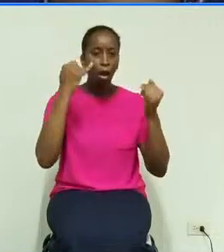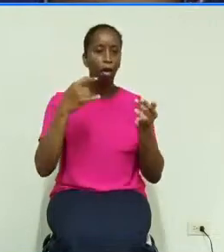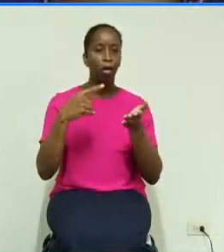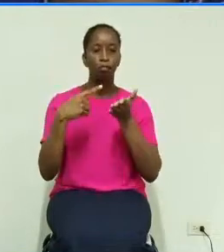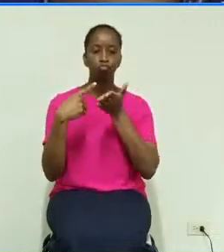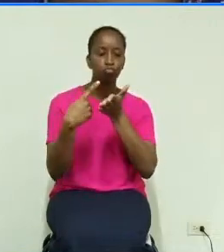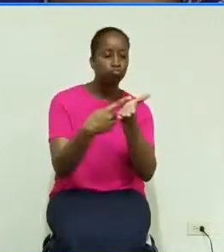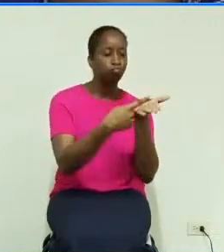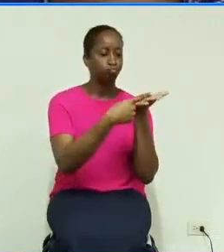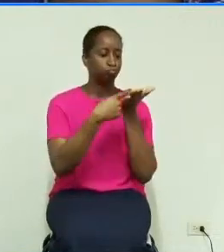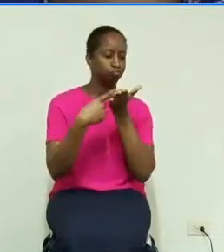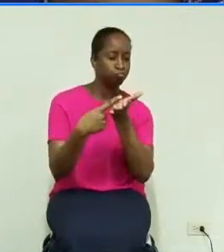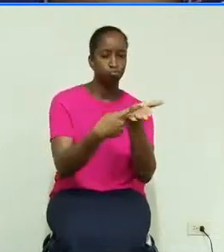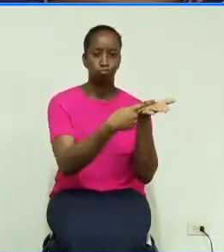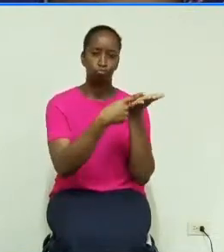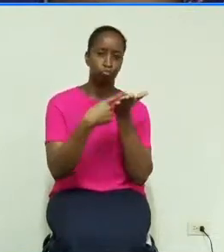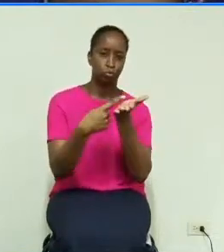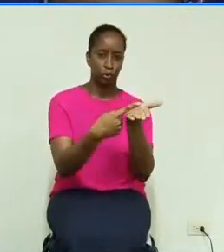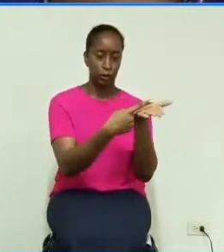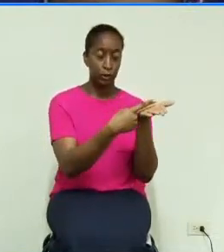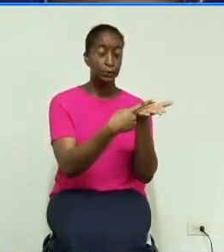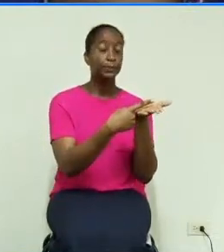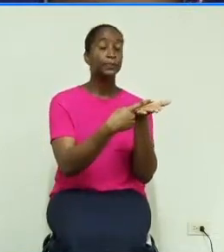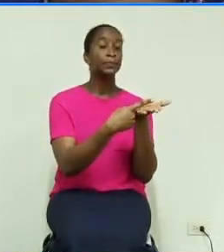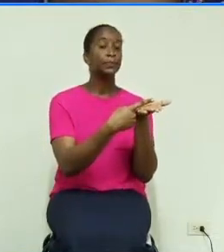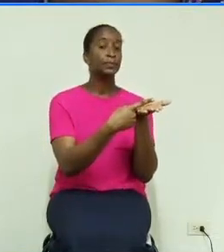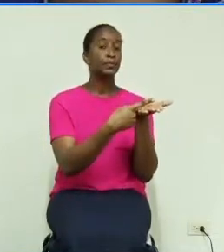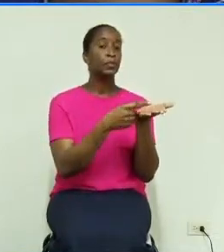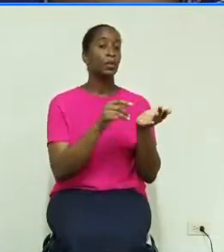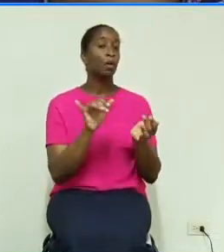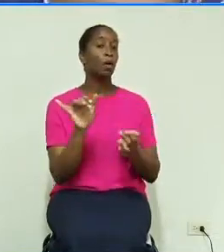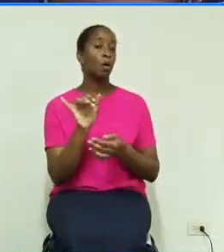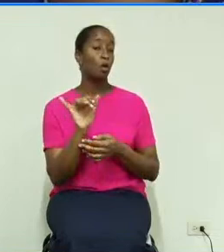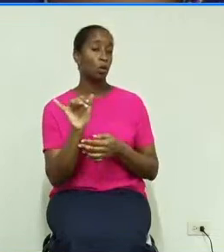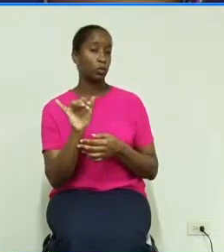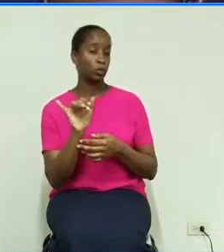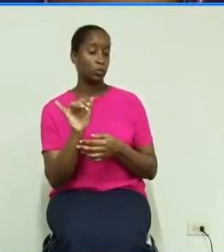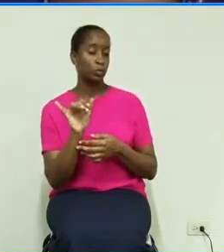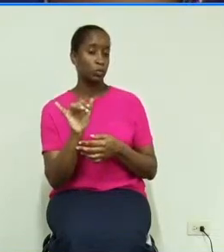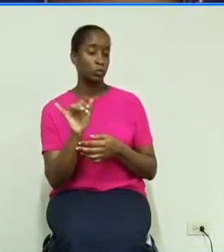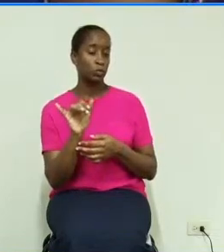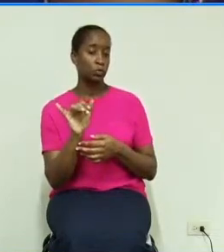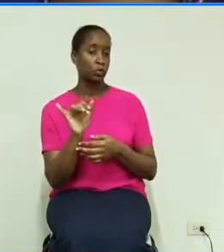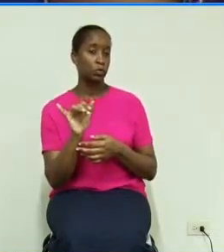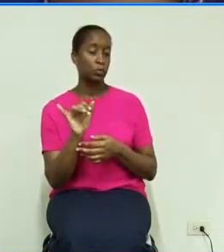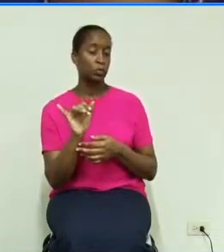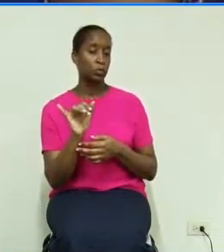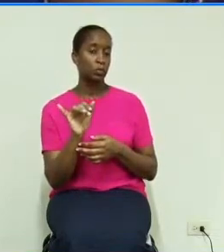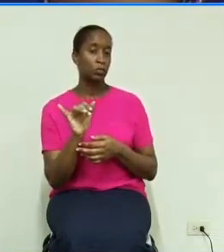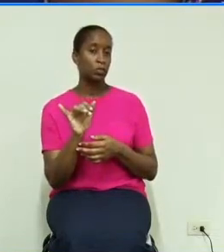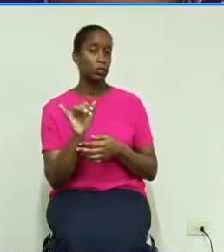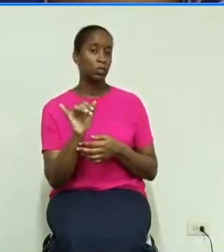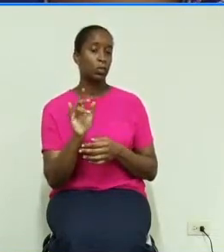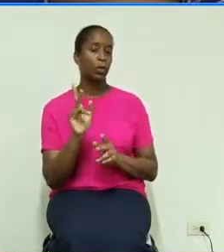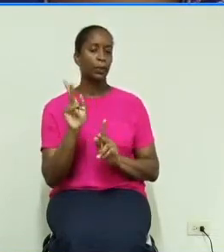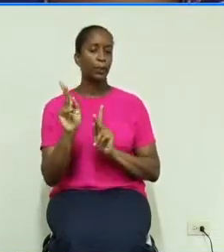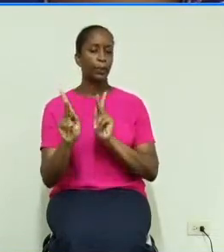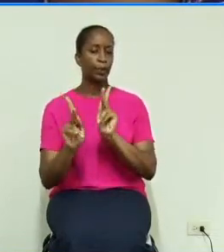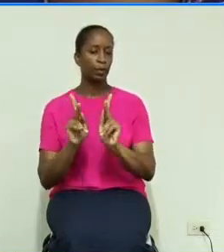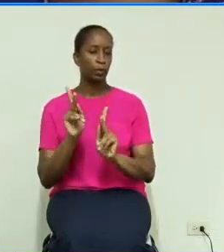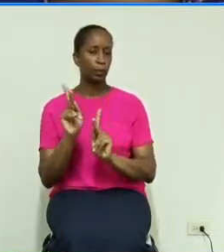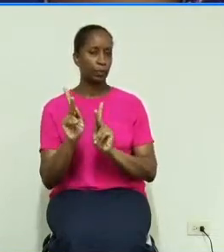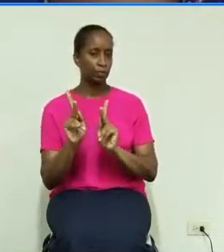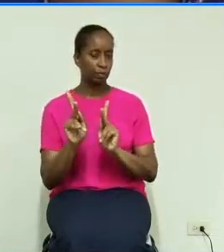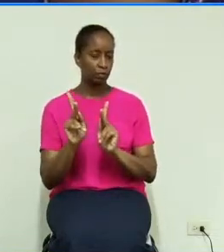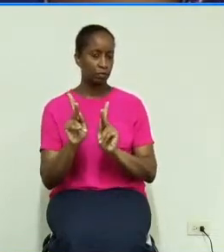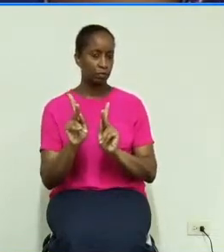opportunity to have the views of persons who may not otherwise have had an opportunity to make a